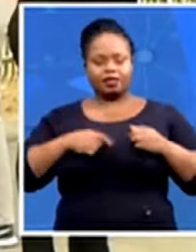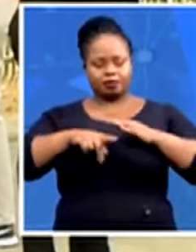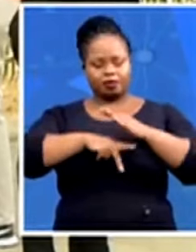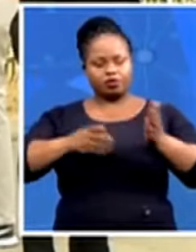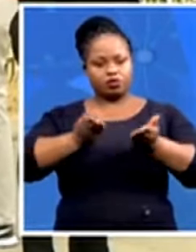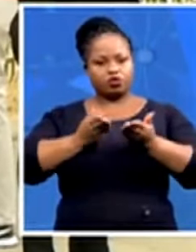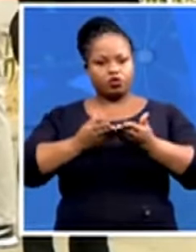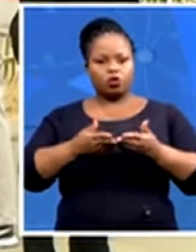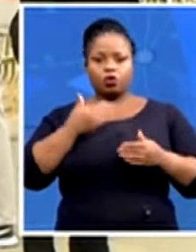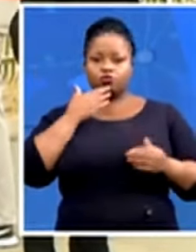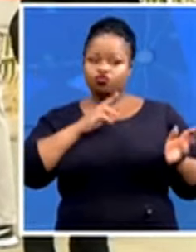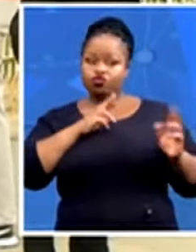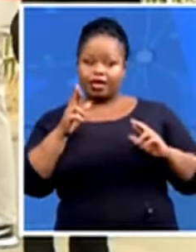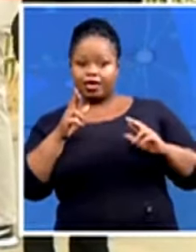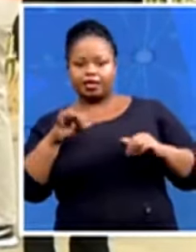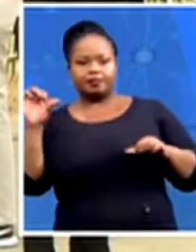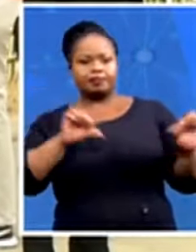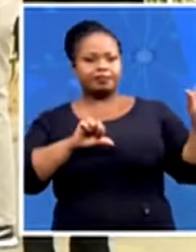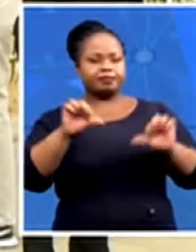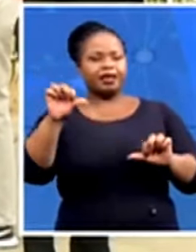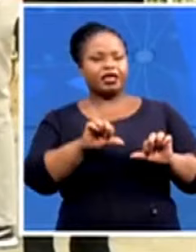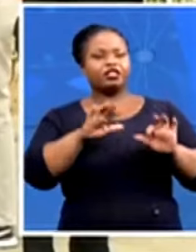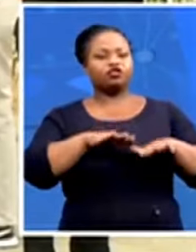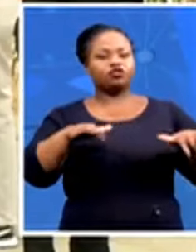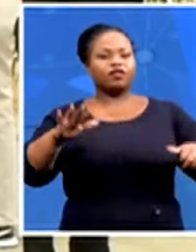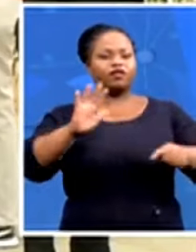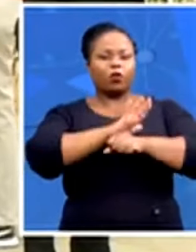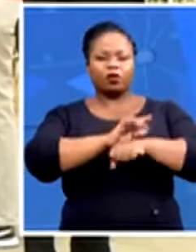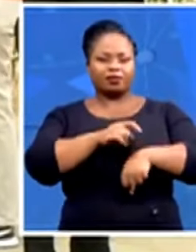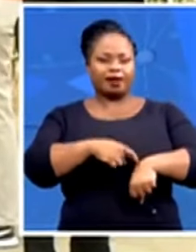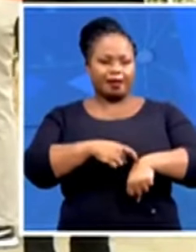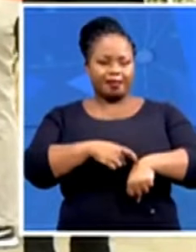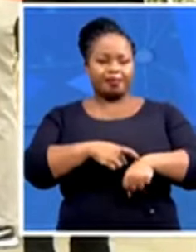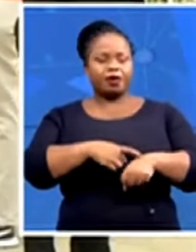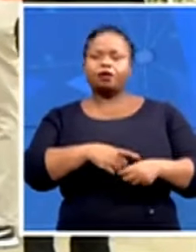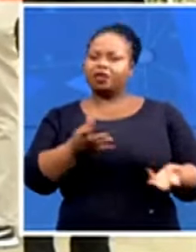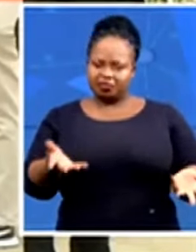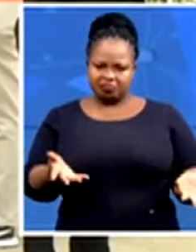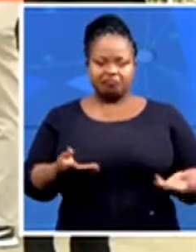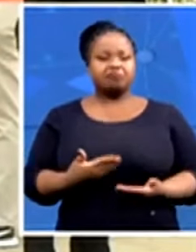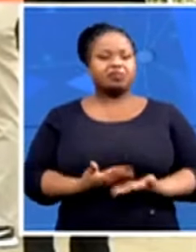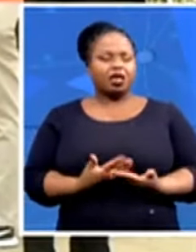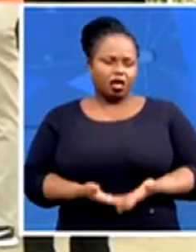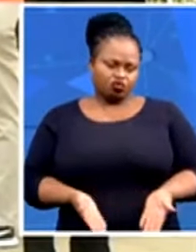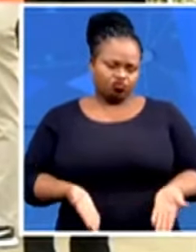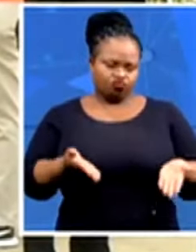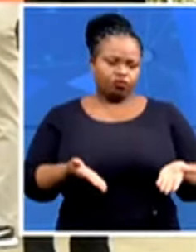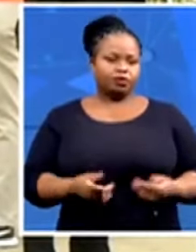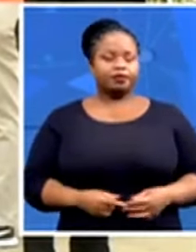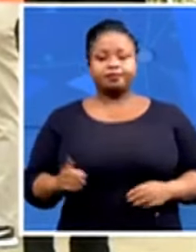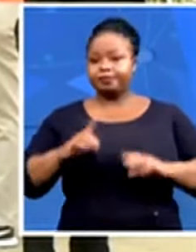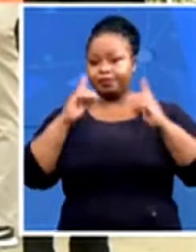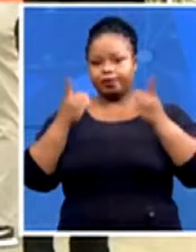full capacity of learners, they should do so. And the Department of Education in the province has